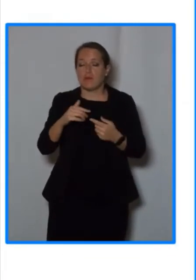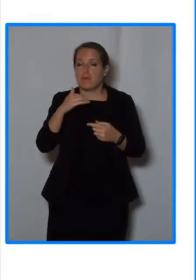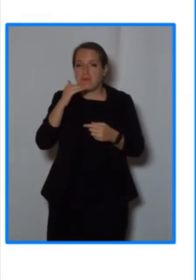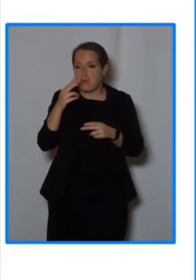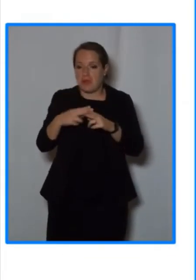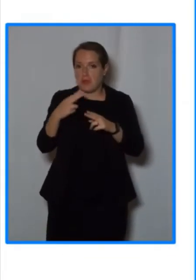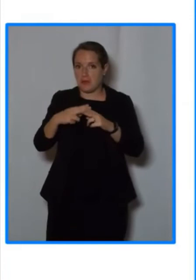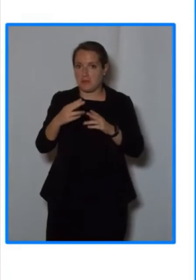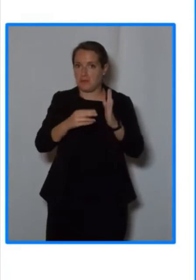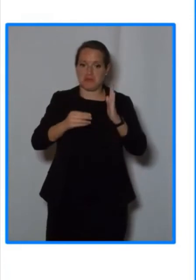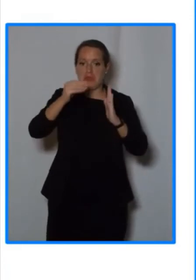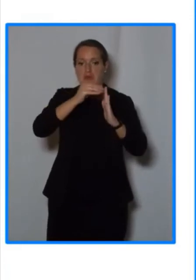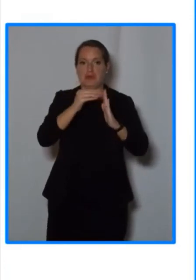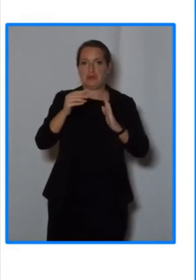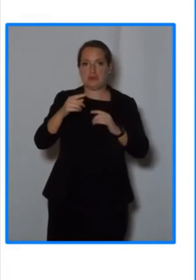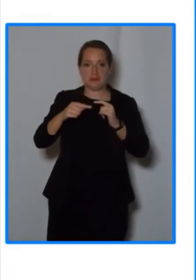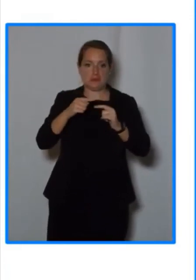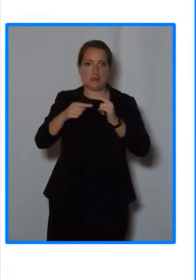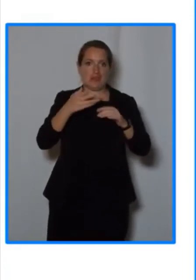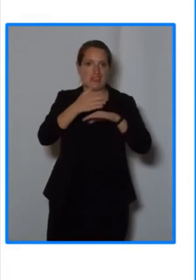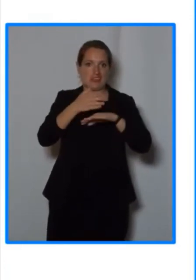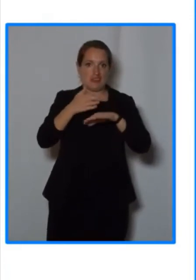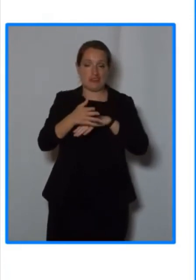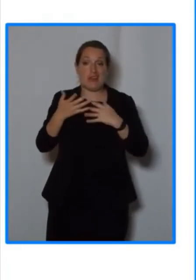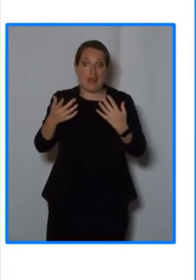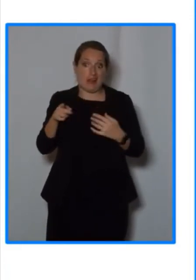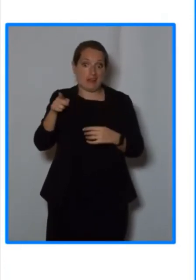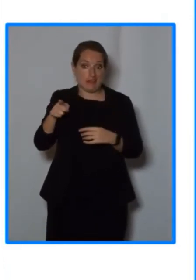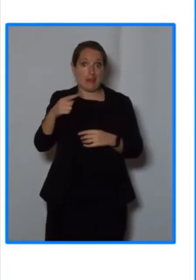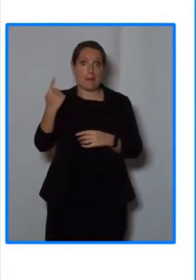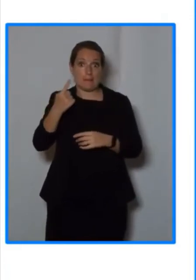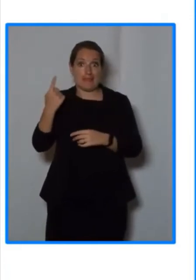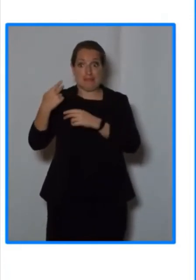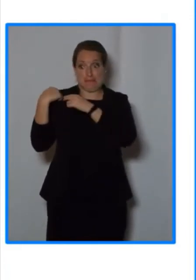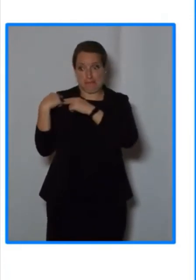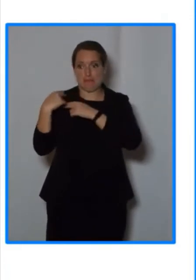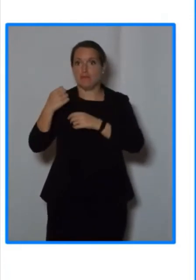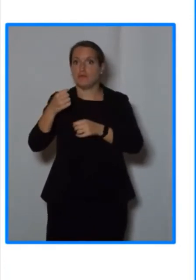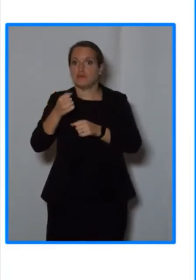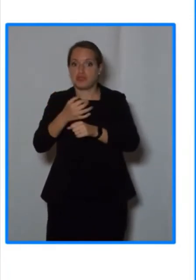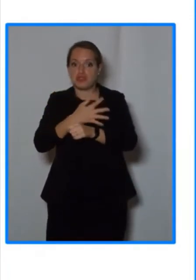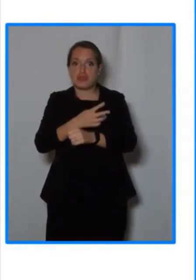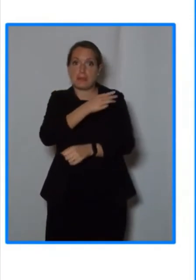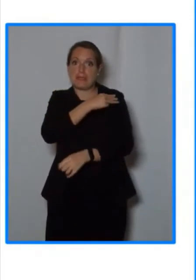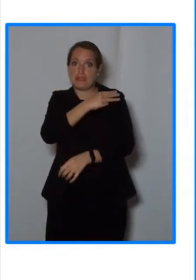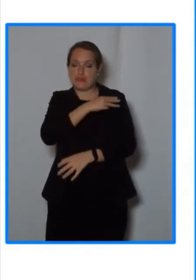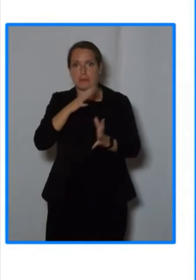on severity. So they are actually super big contributors here.